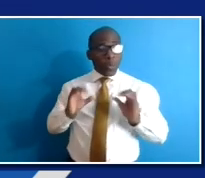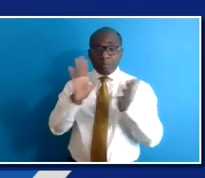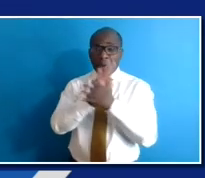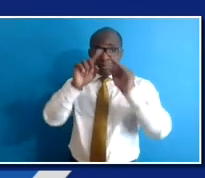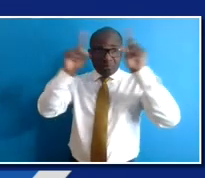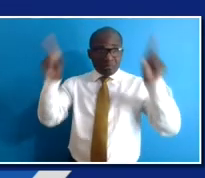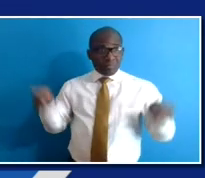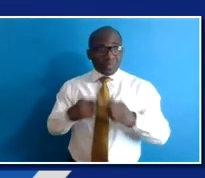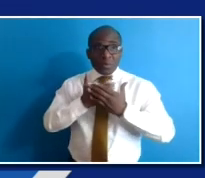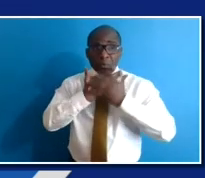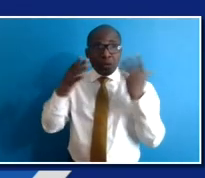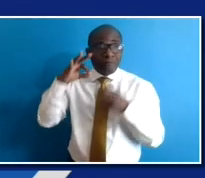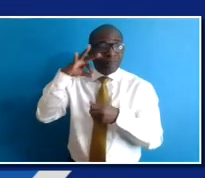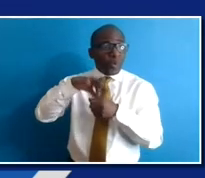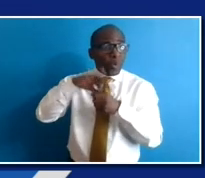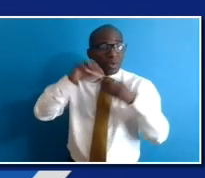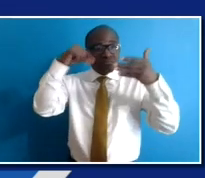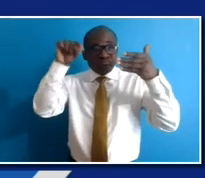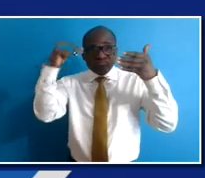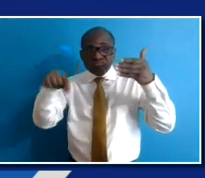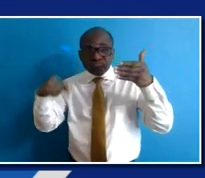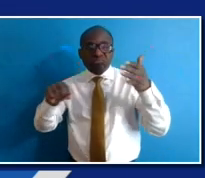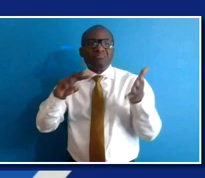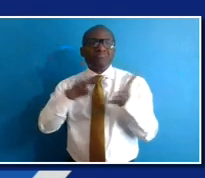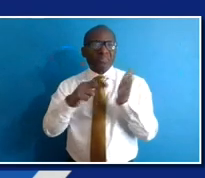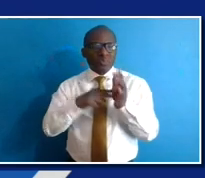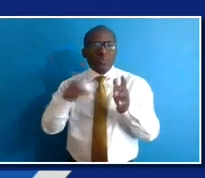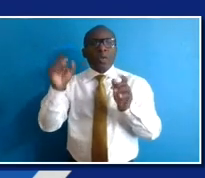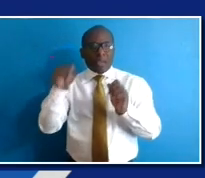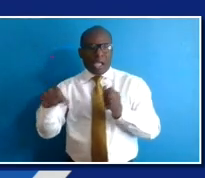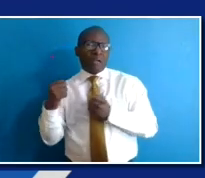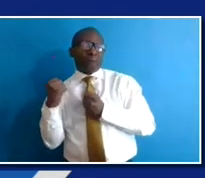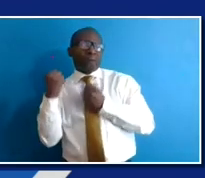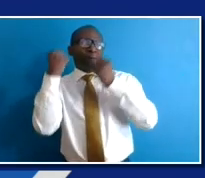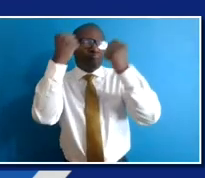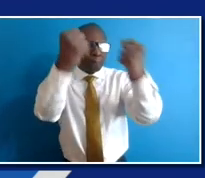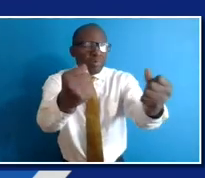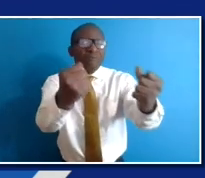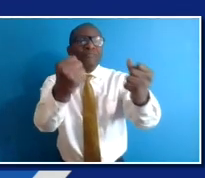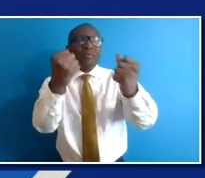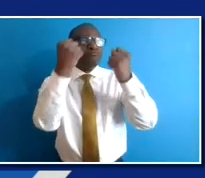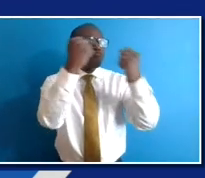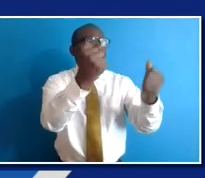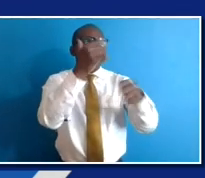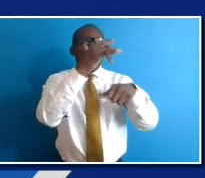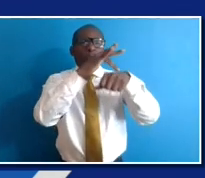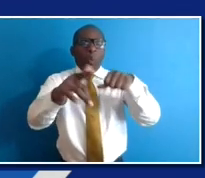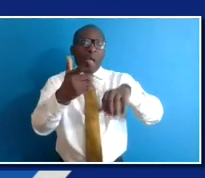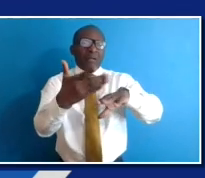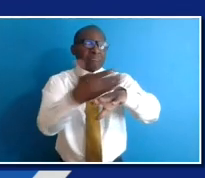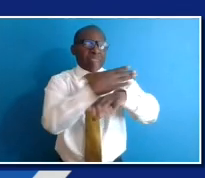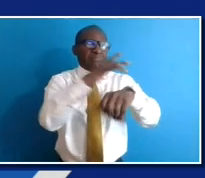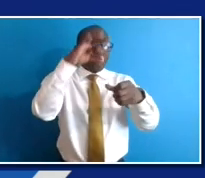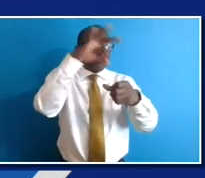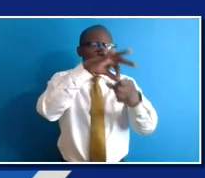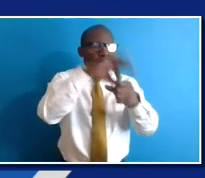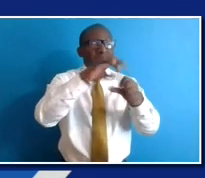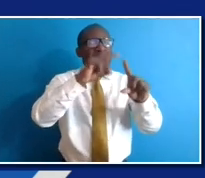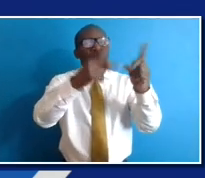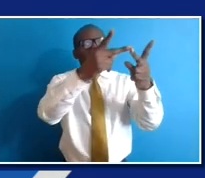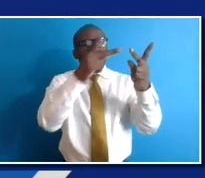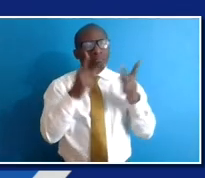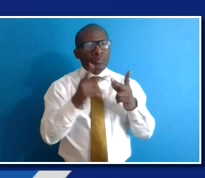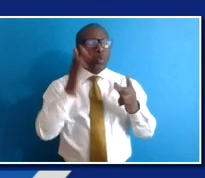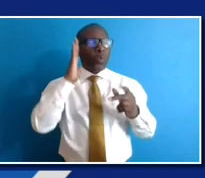today, tomorrow, and through this Sunday. Each day has some different times. Check our website, Board of Elections website. You'll get the